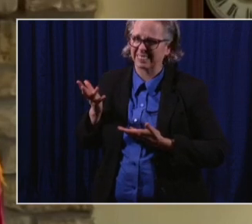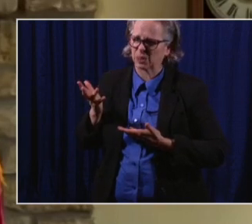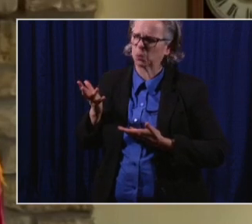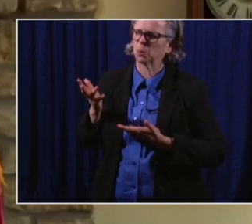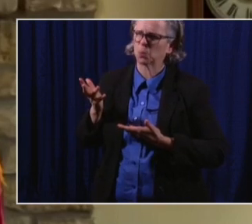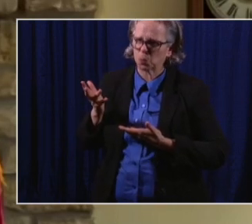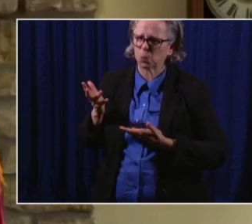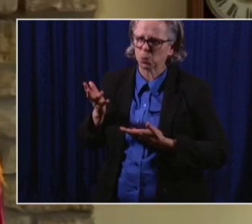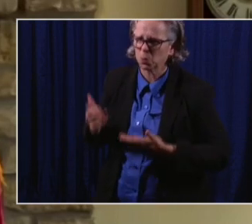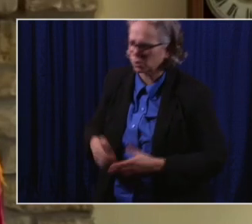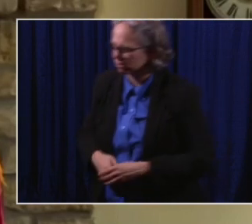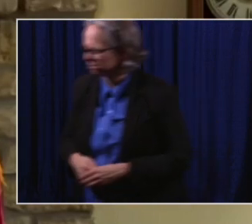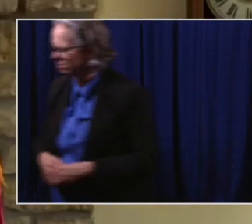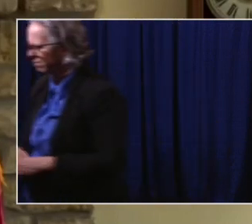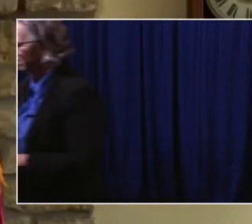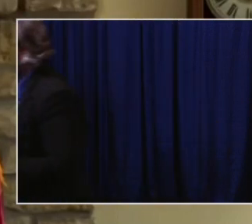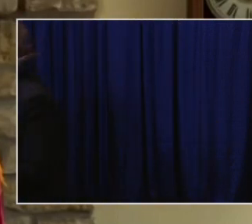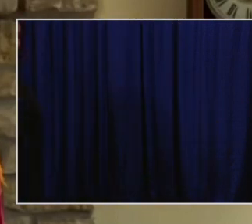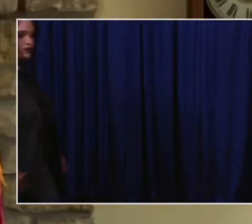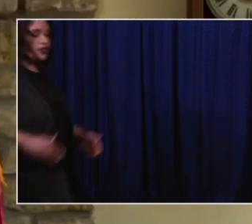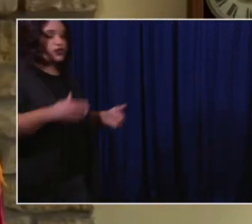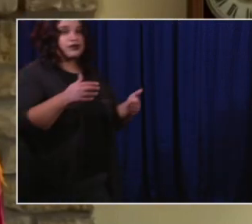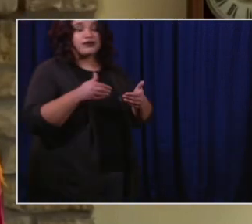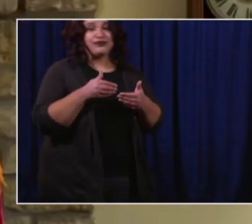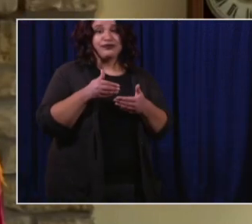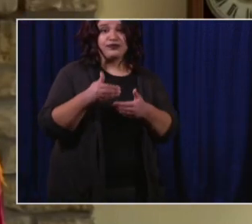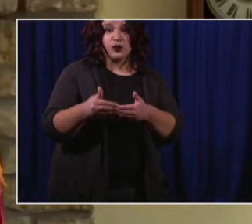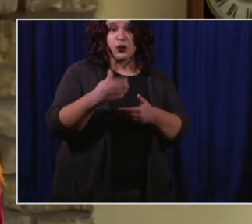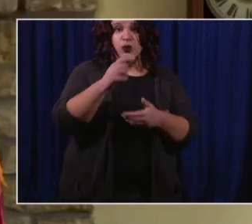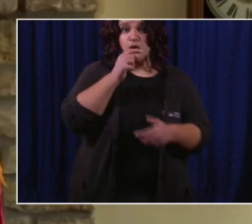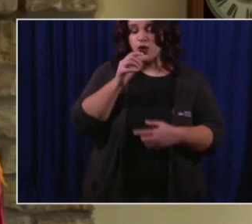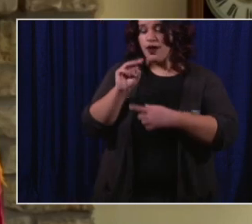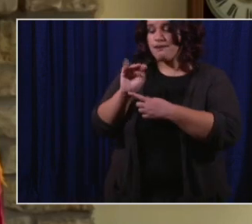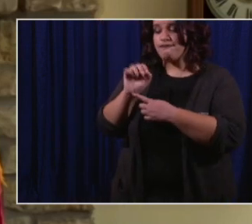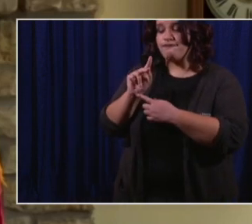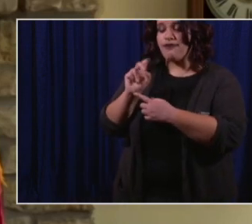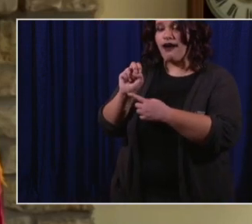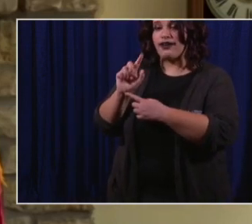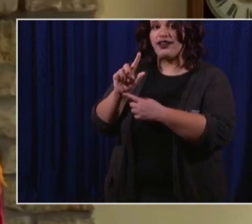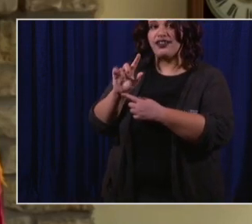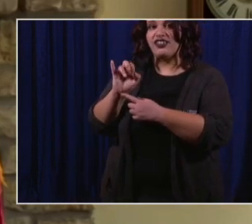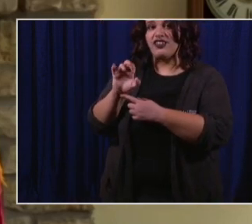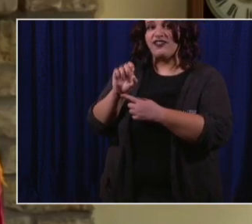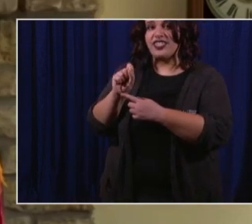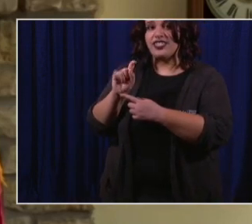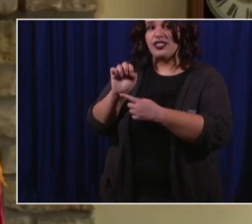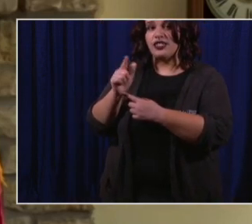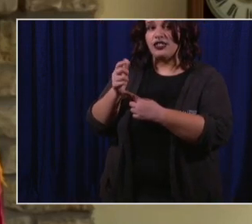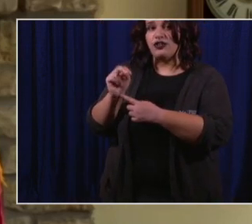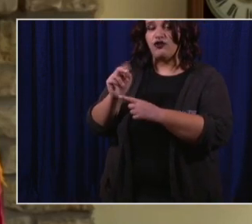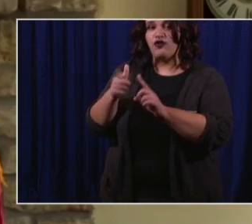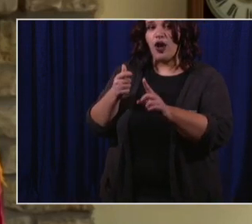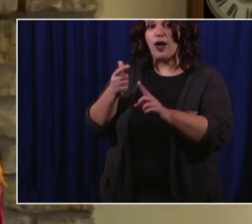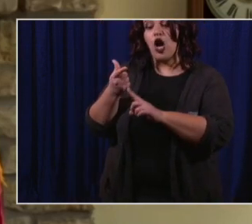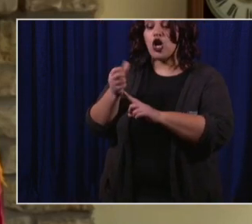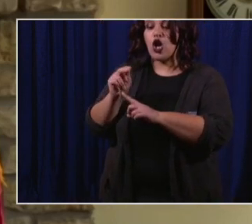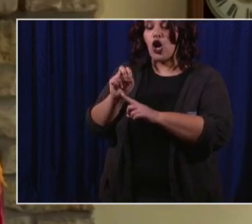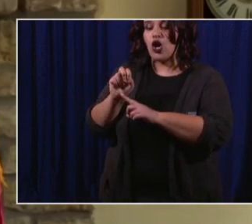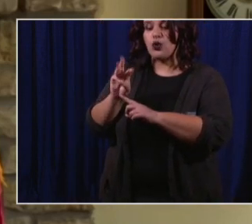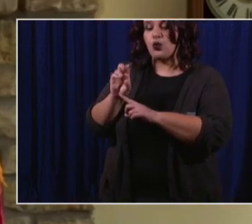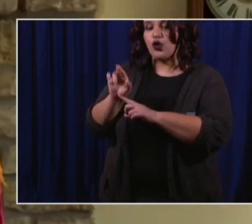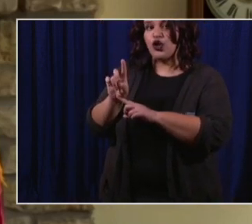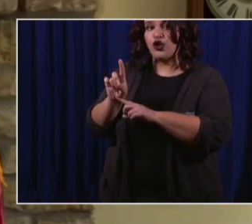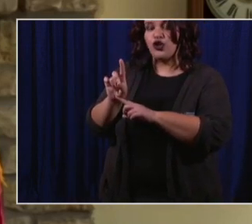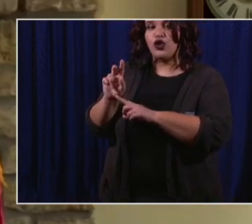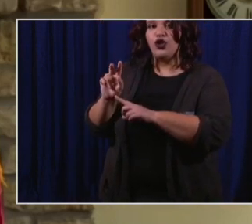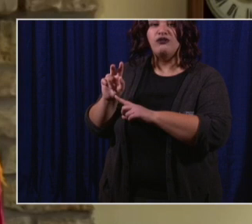Thank you. Next question is from Mike Livingston at Gongwer News Service. Hi, Governor. Regarding